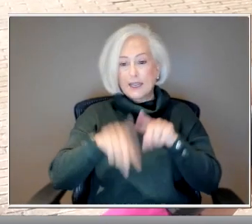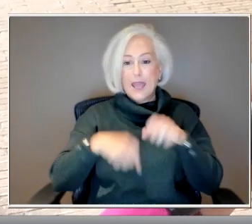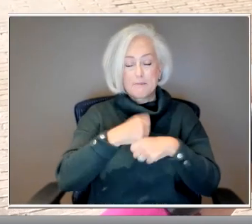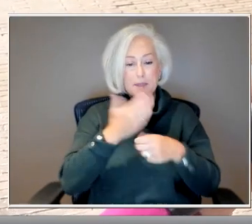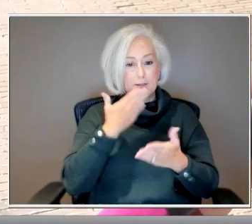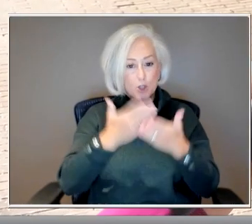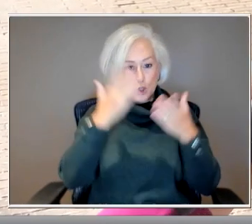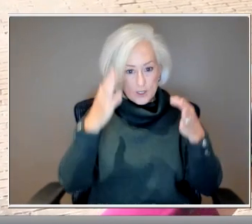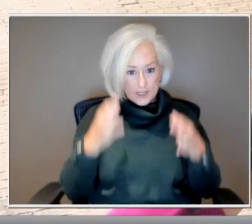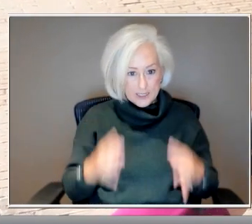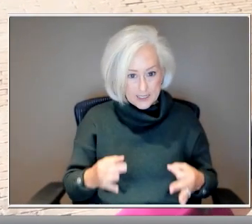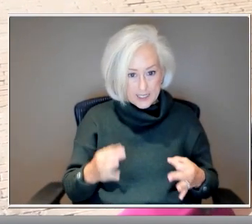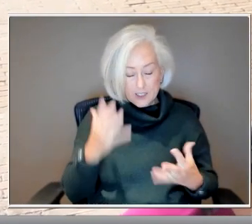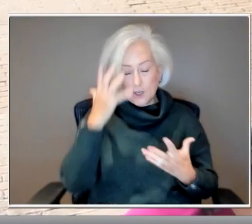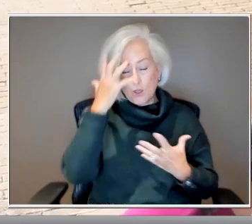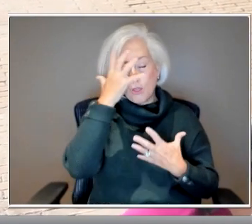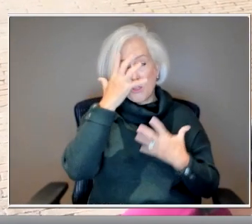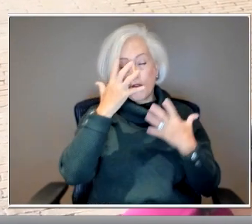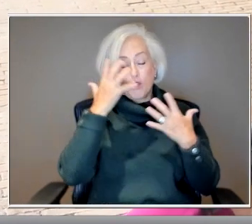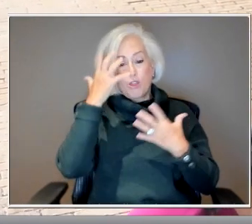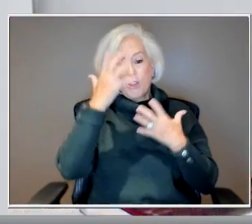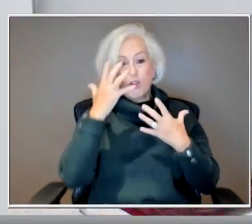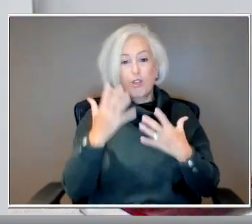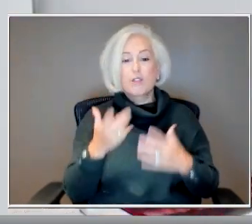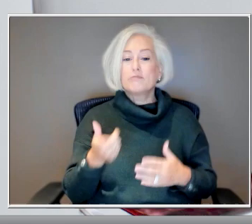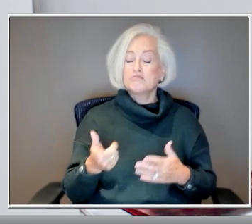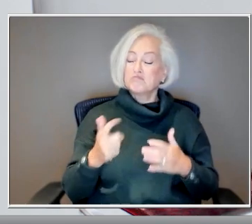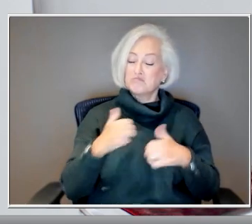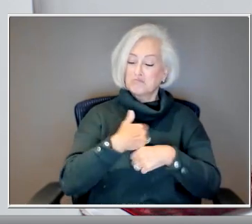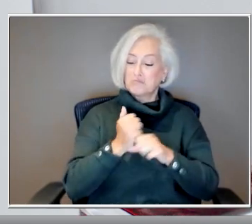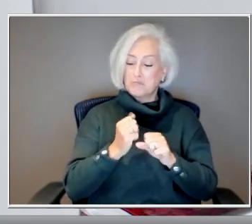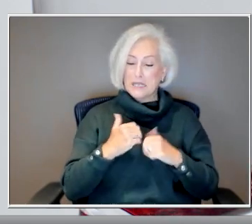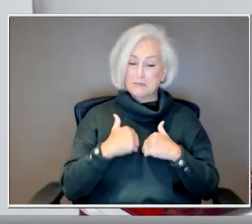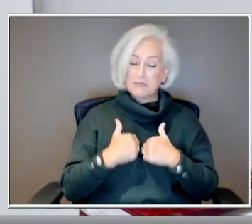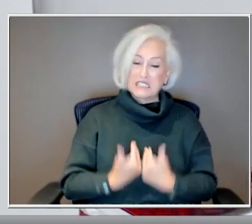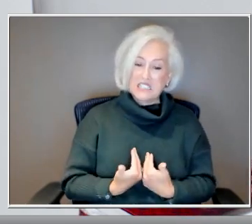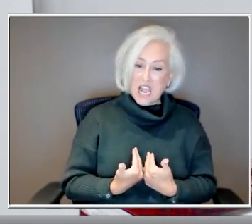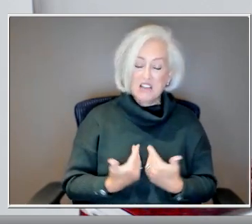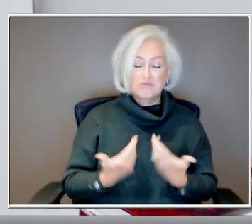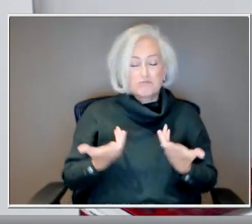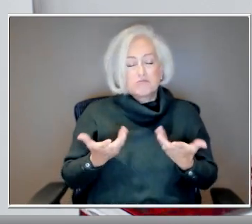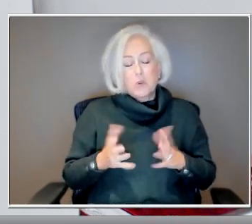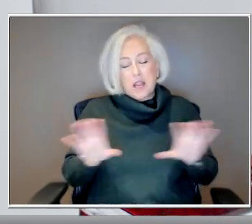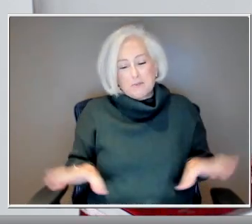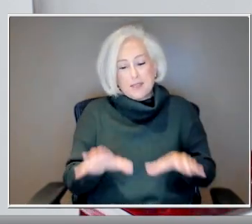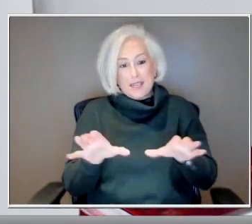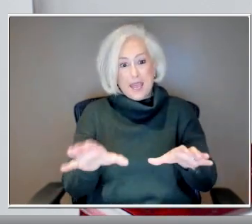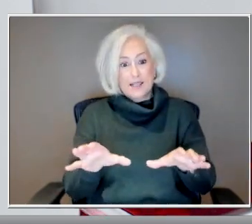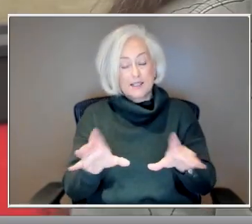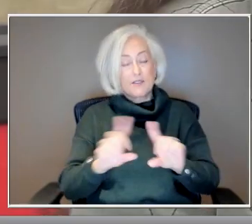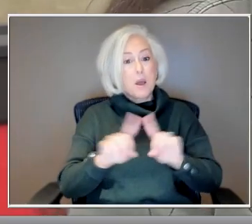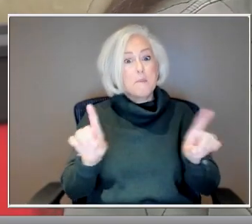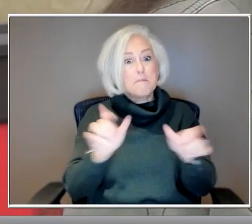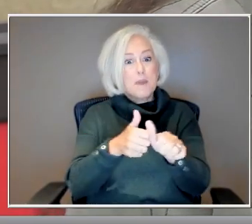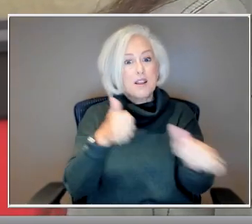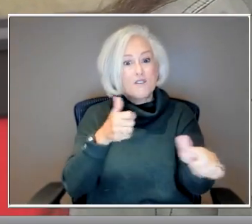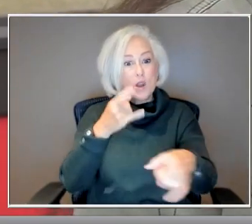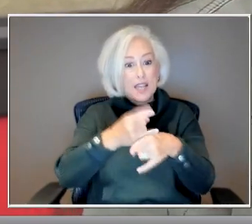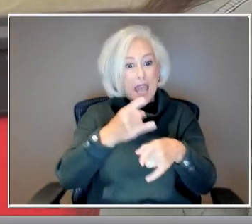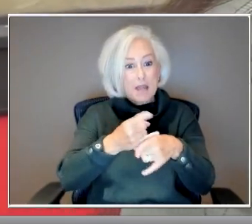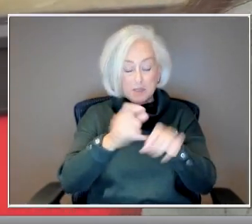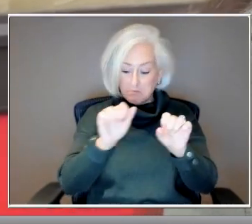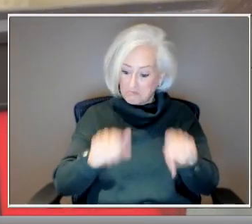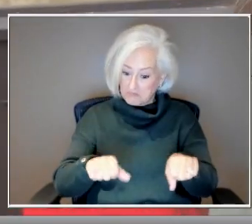little bit. It makes you tired, makes you not want to be as active and stuff. But avoiding alcohol altogether can be incredibly difficult. I drank more during